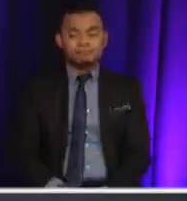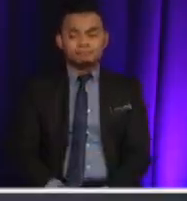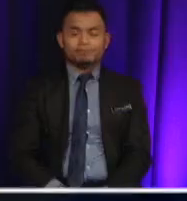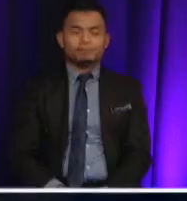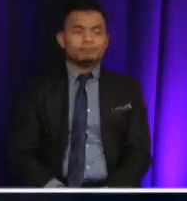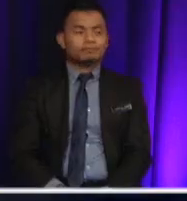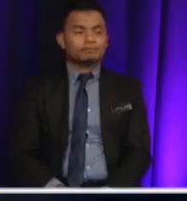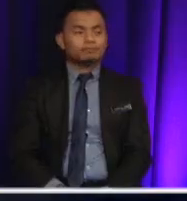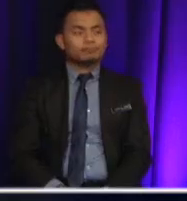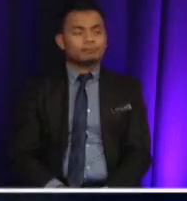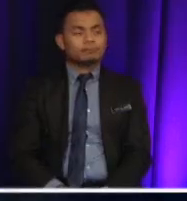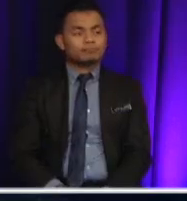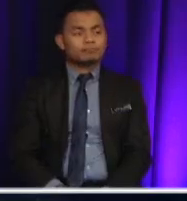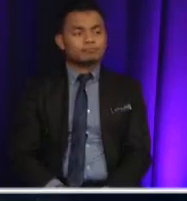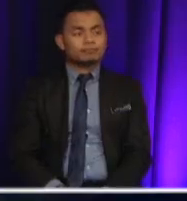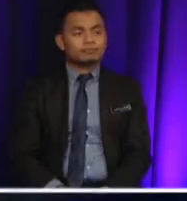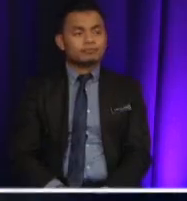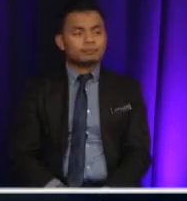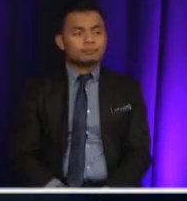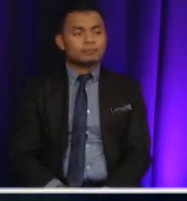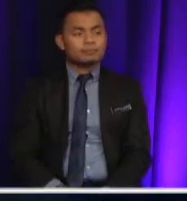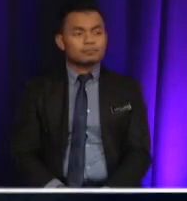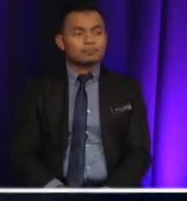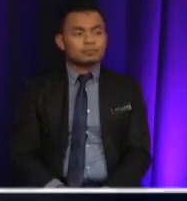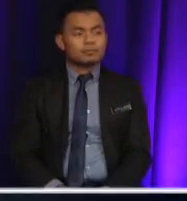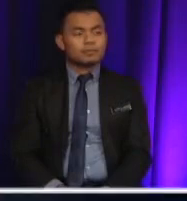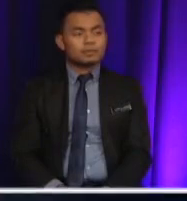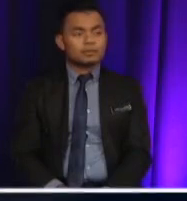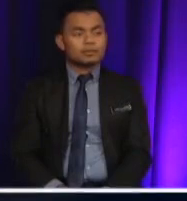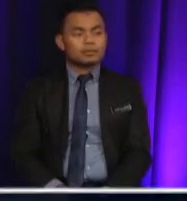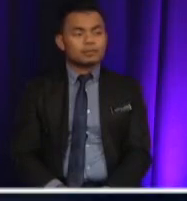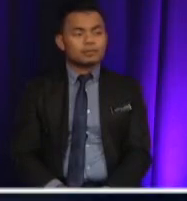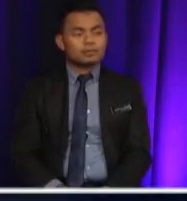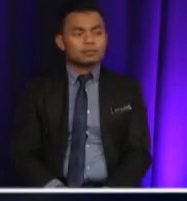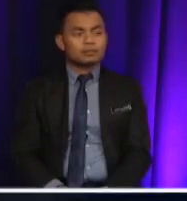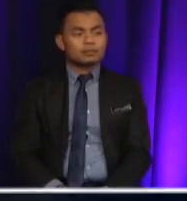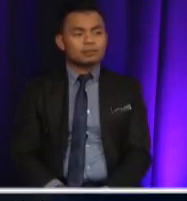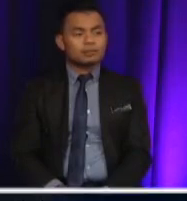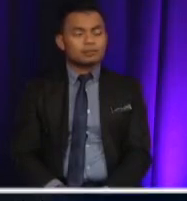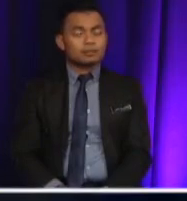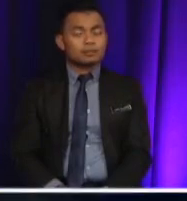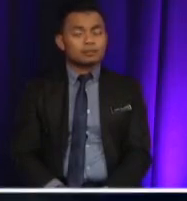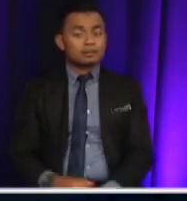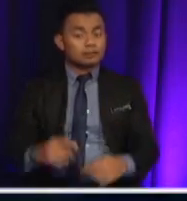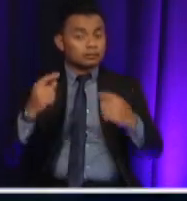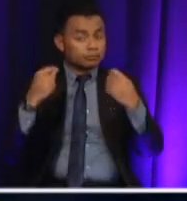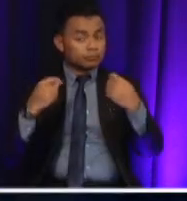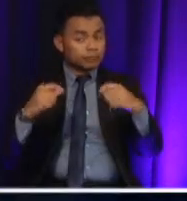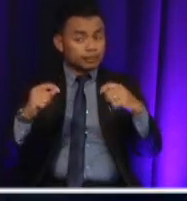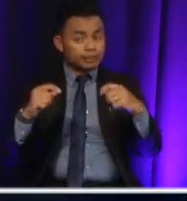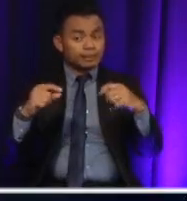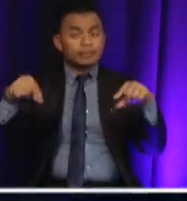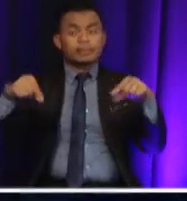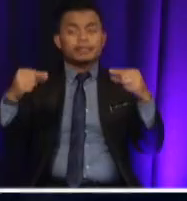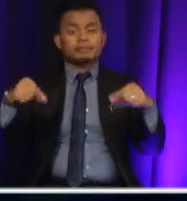Okay. right. So I'm going to be guessing the. Yes. I see it's a guess and try game. Yes. So Try